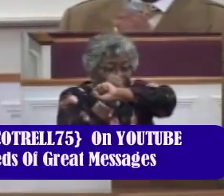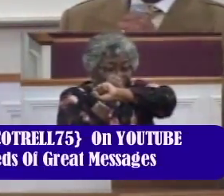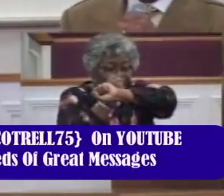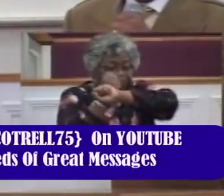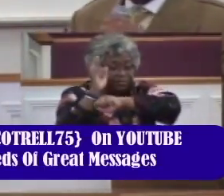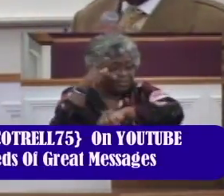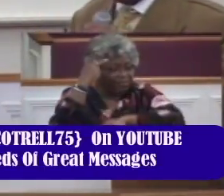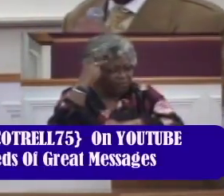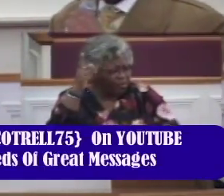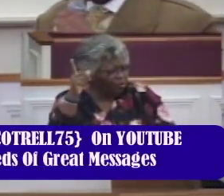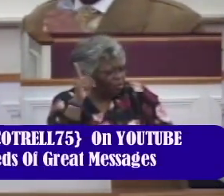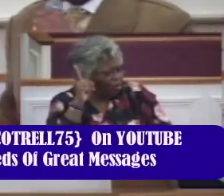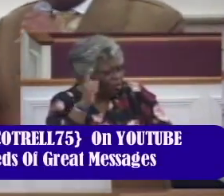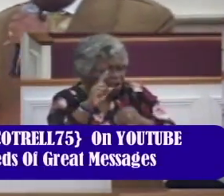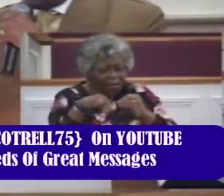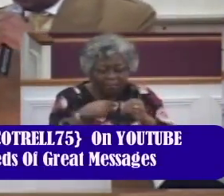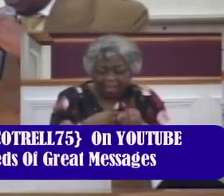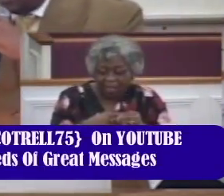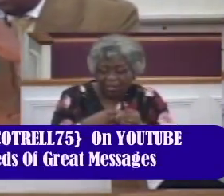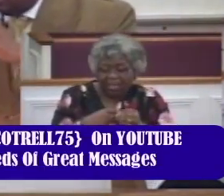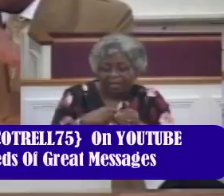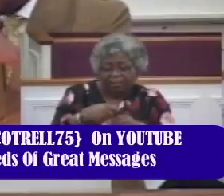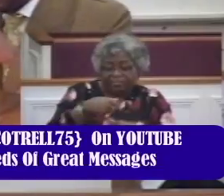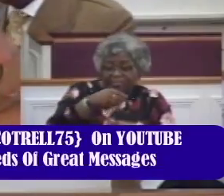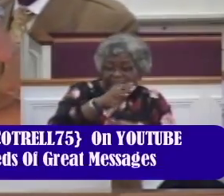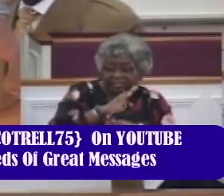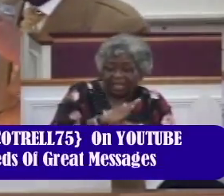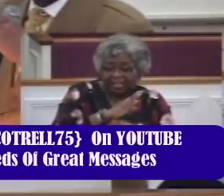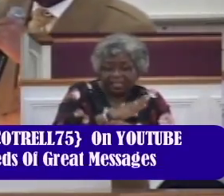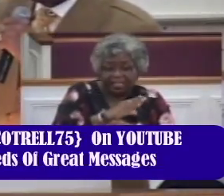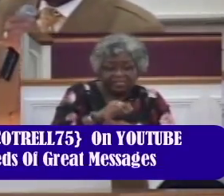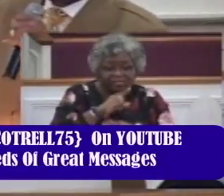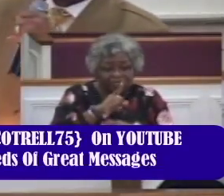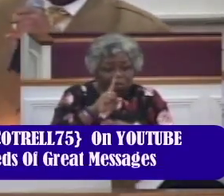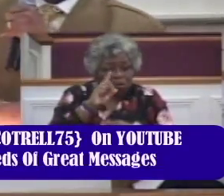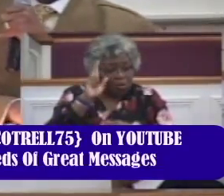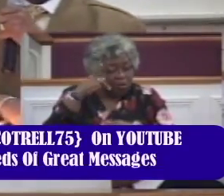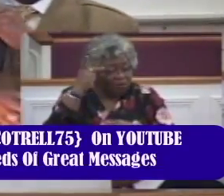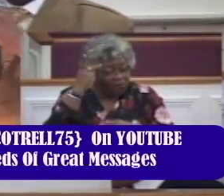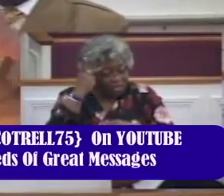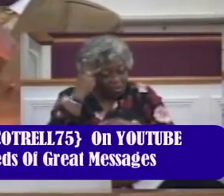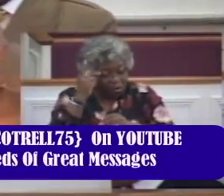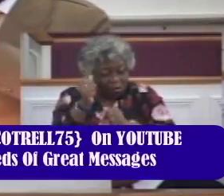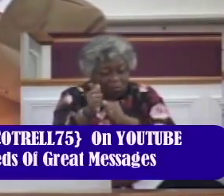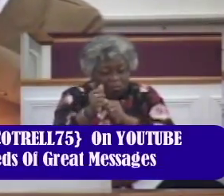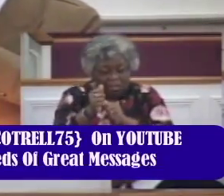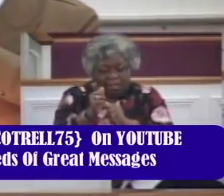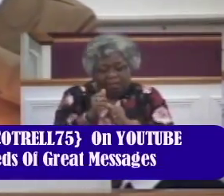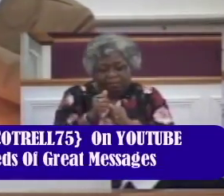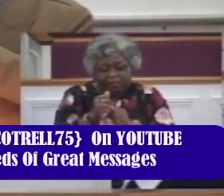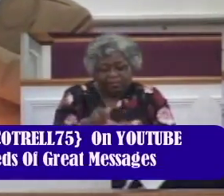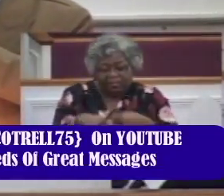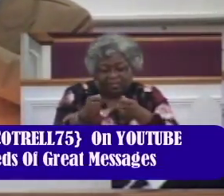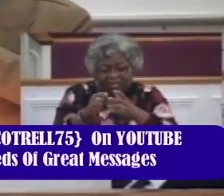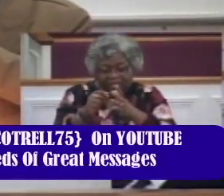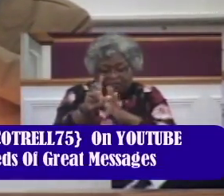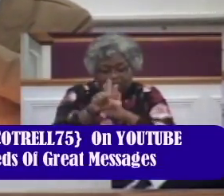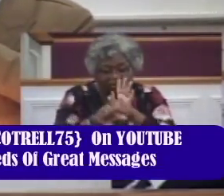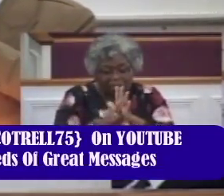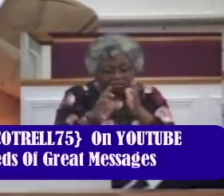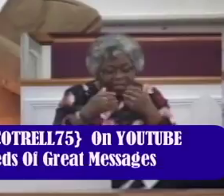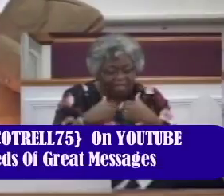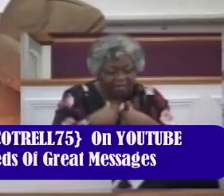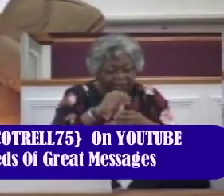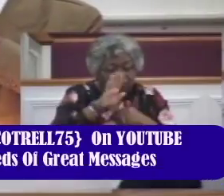Pharaoh heard about the Messiah. And so Pharaoh passed a law to have all the